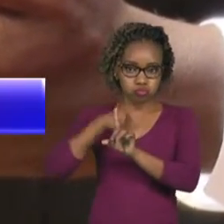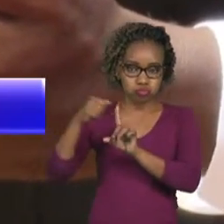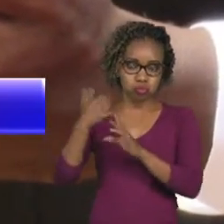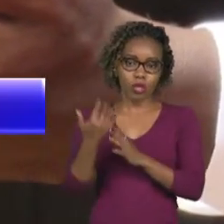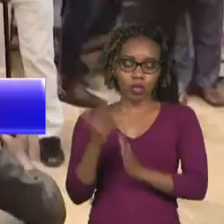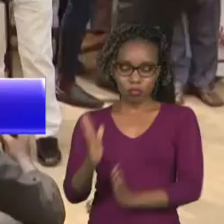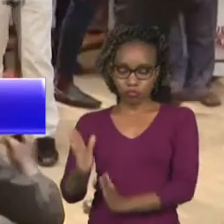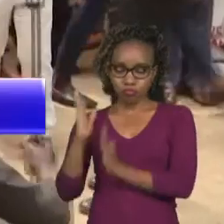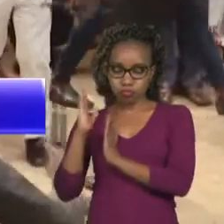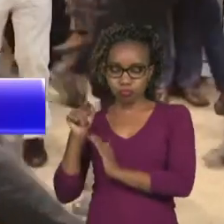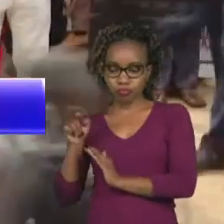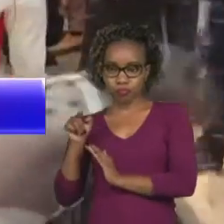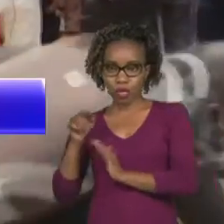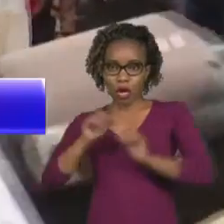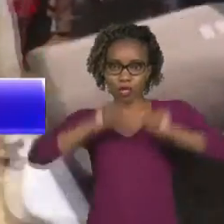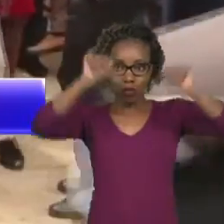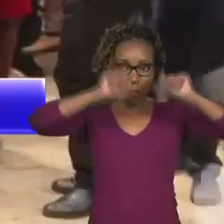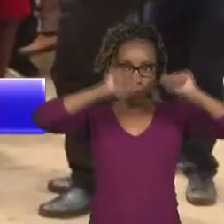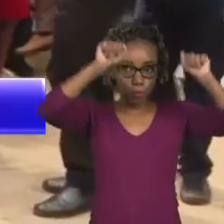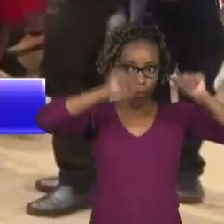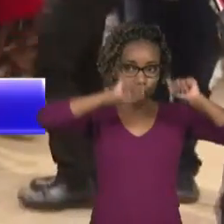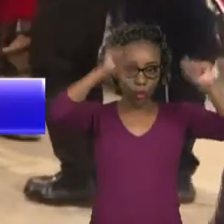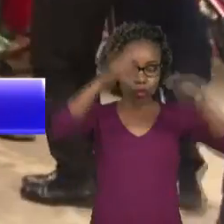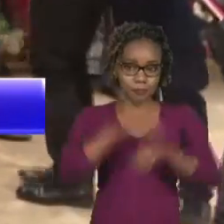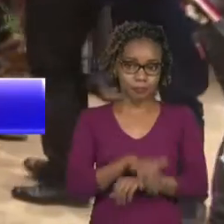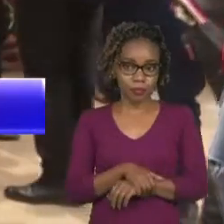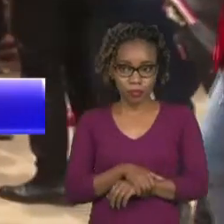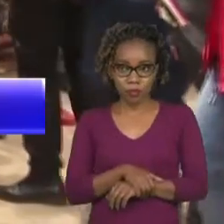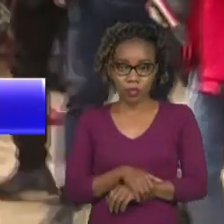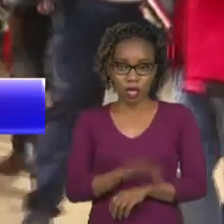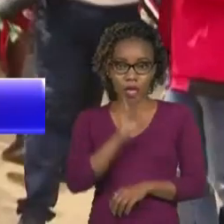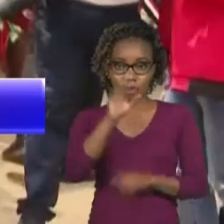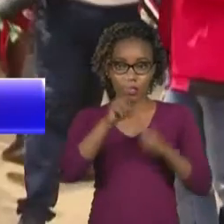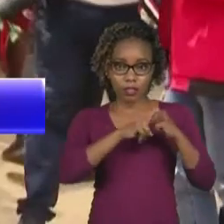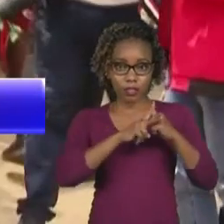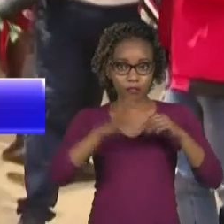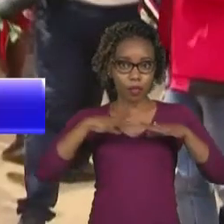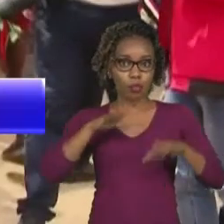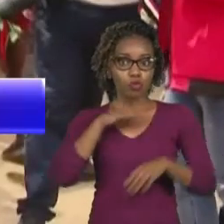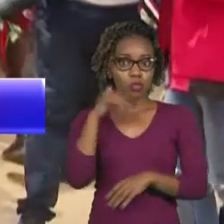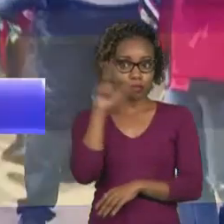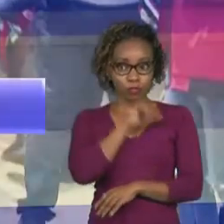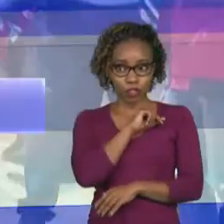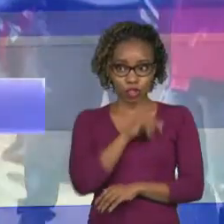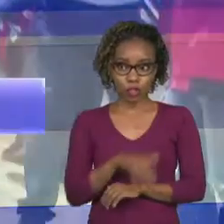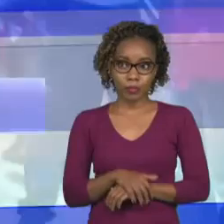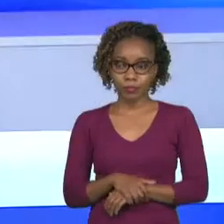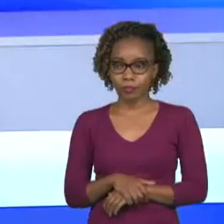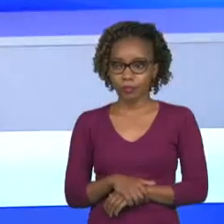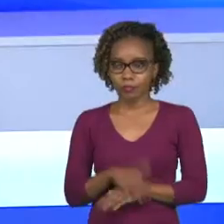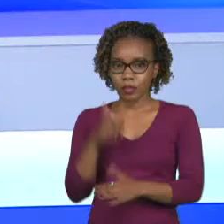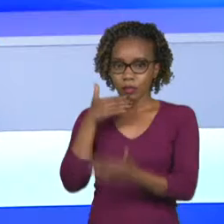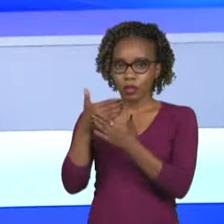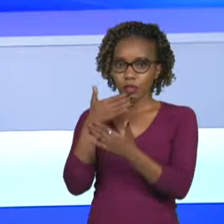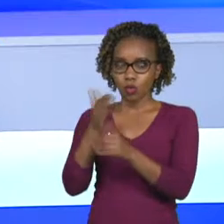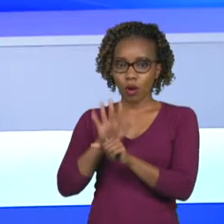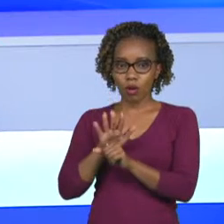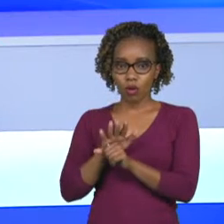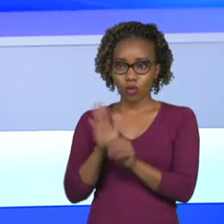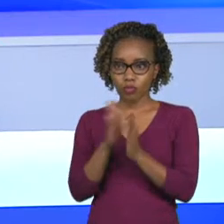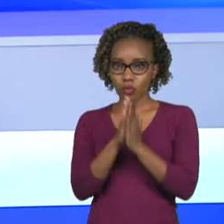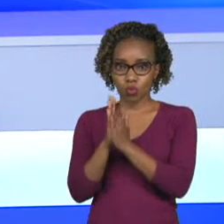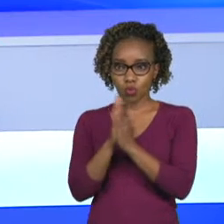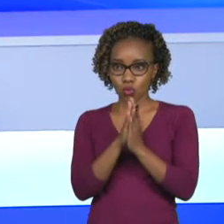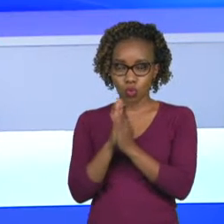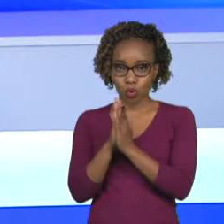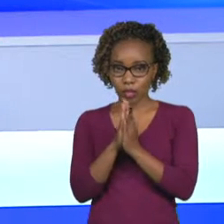security forces and his supporters that left at least 37 people. Thank you, Safi Gudana. That's my